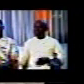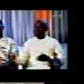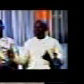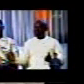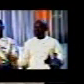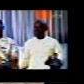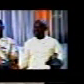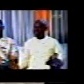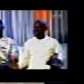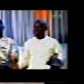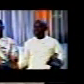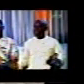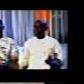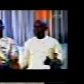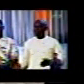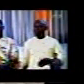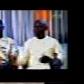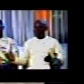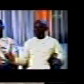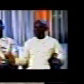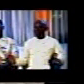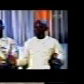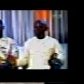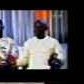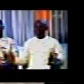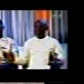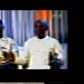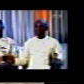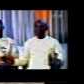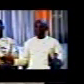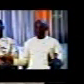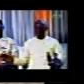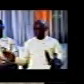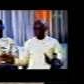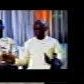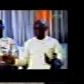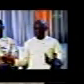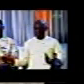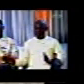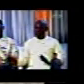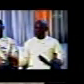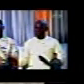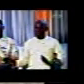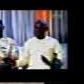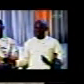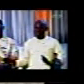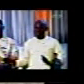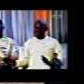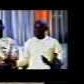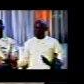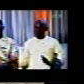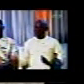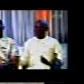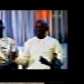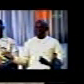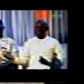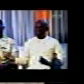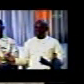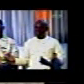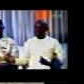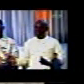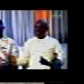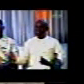the name of Jesus. In the name of Jesus. In the mighty name of Jesus,